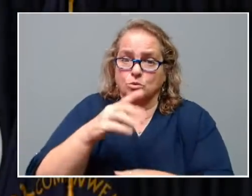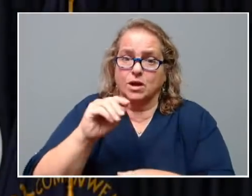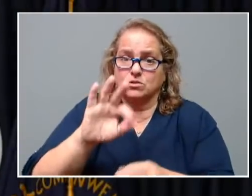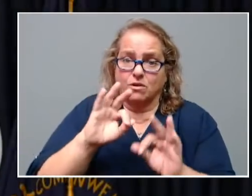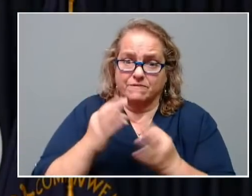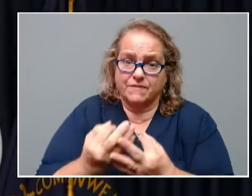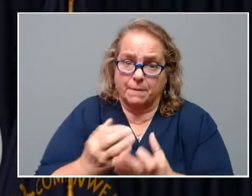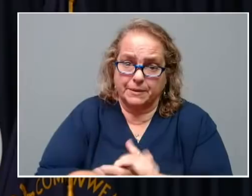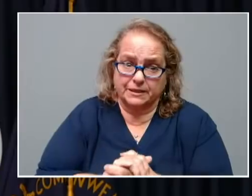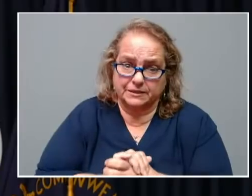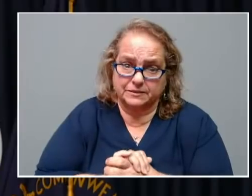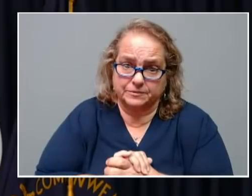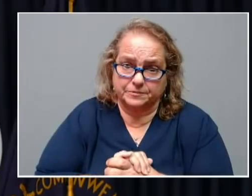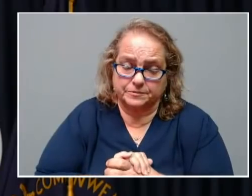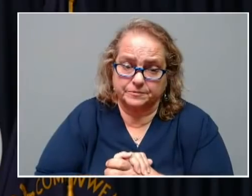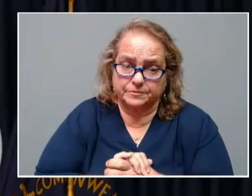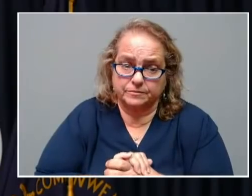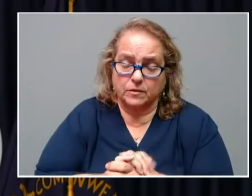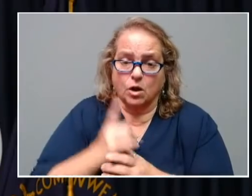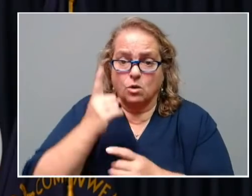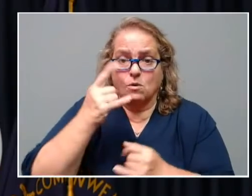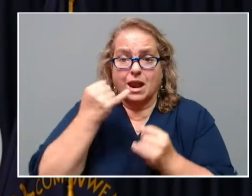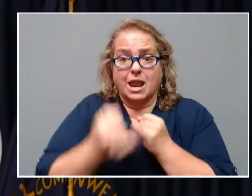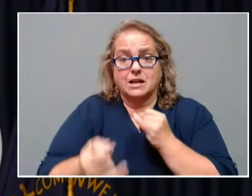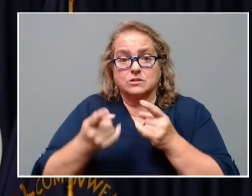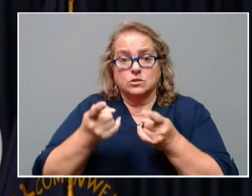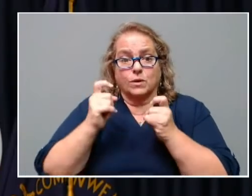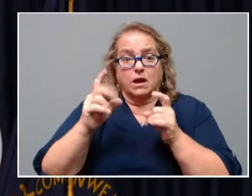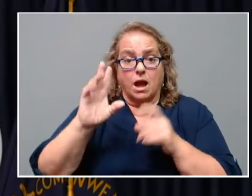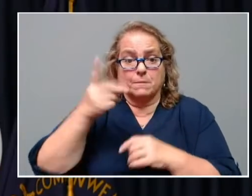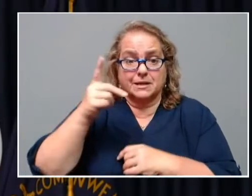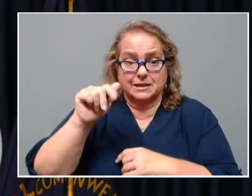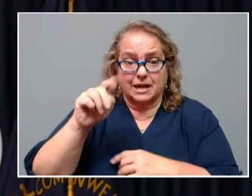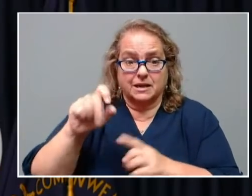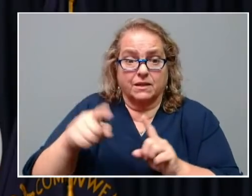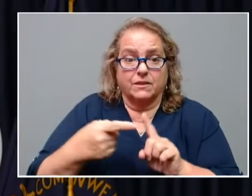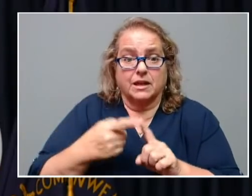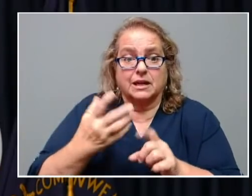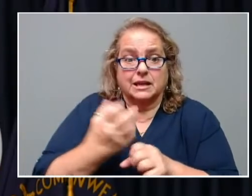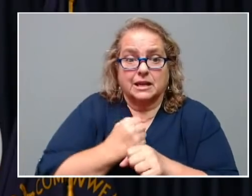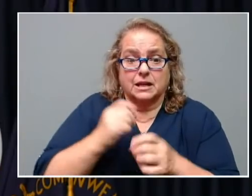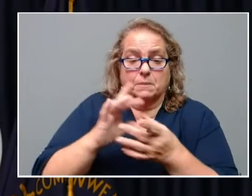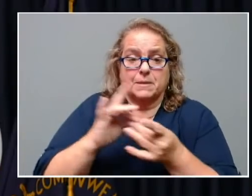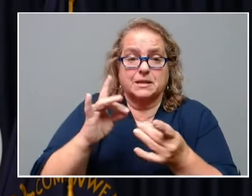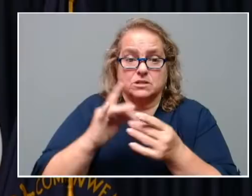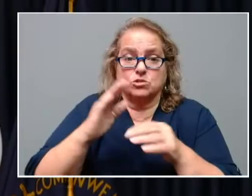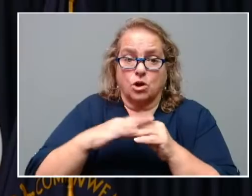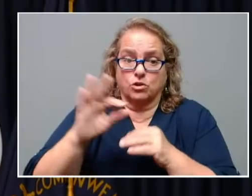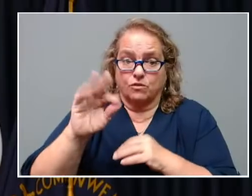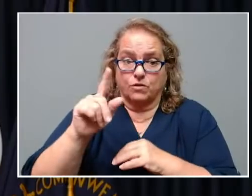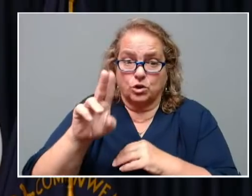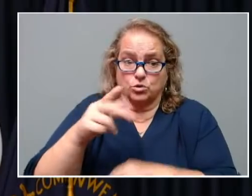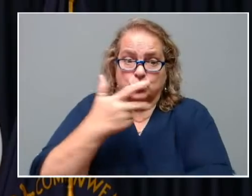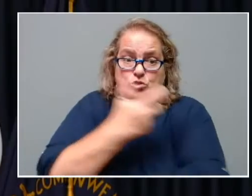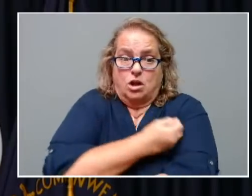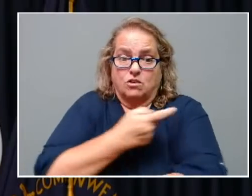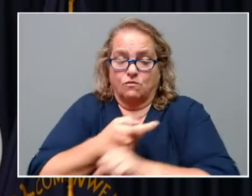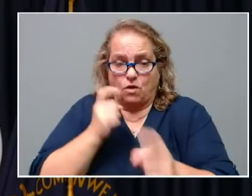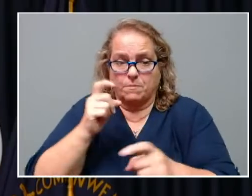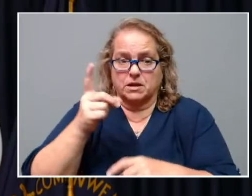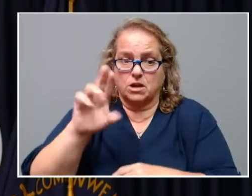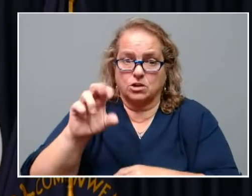One last quick update, and then we're going to get a message on the flu shot from Dr. Stack, because his job is